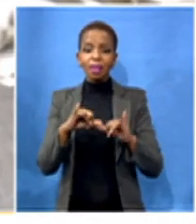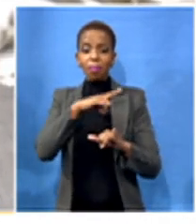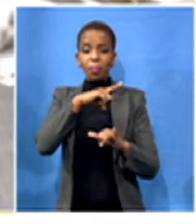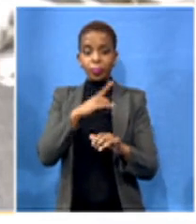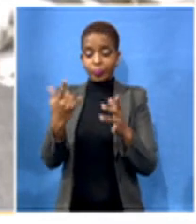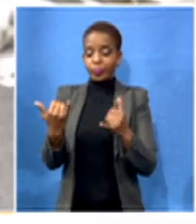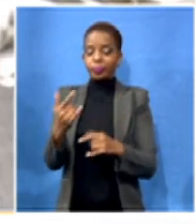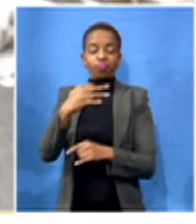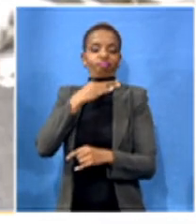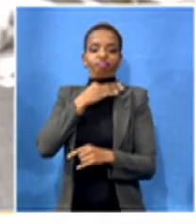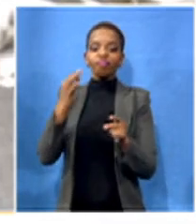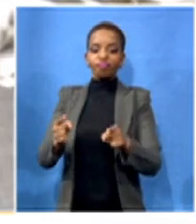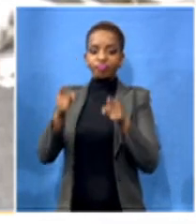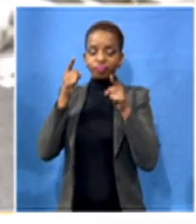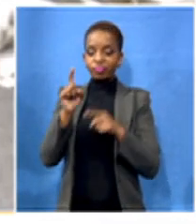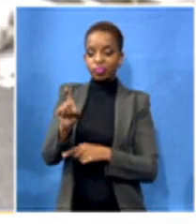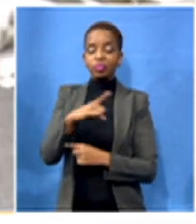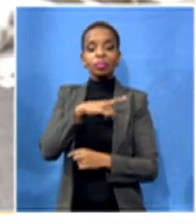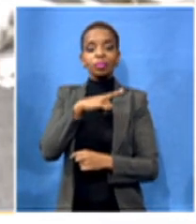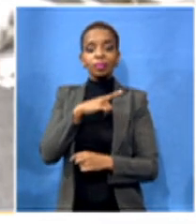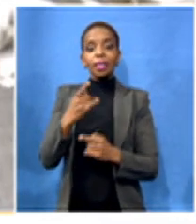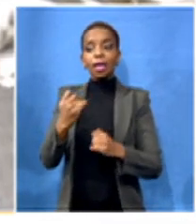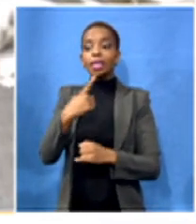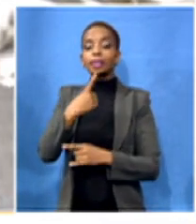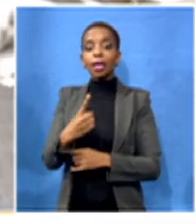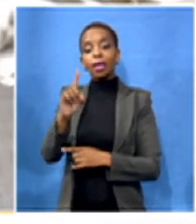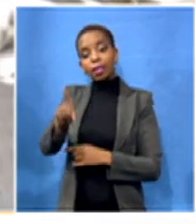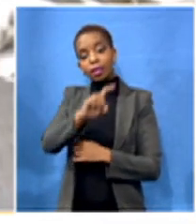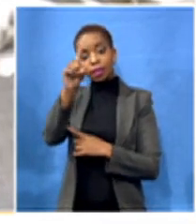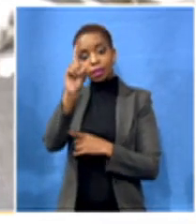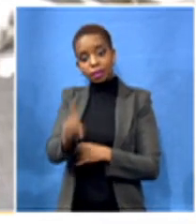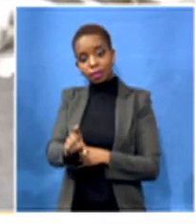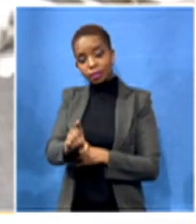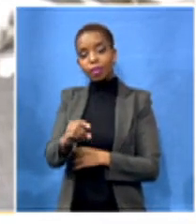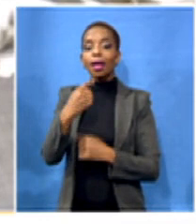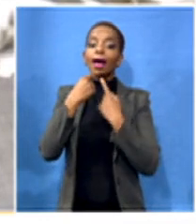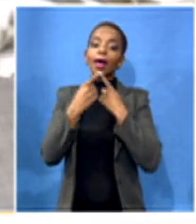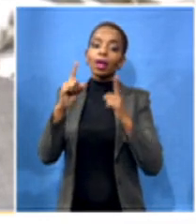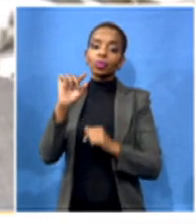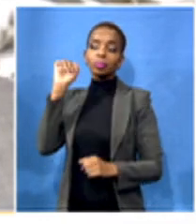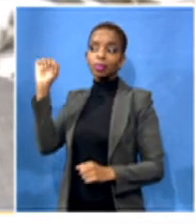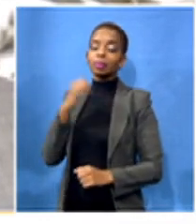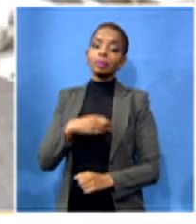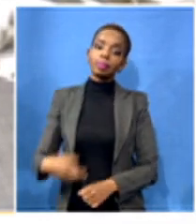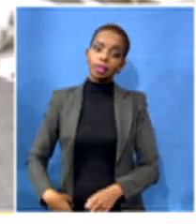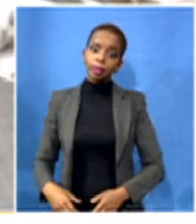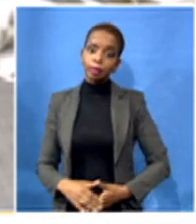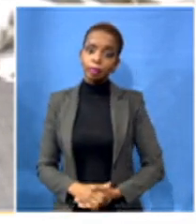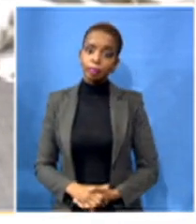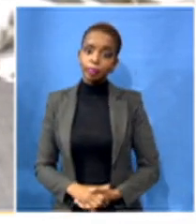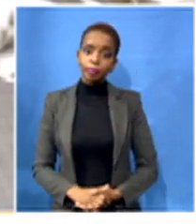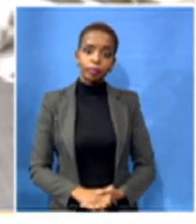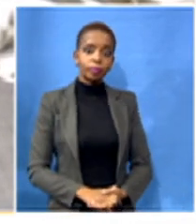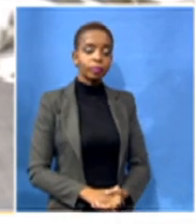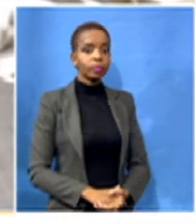again, putting a question mark over that announcement. No, it's actually, I